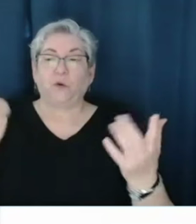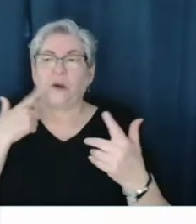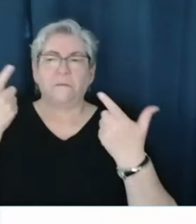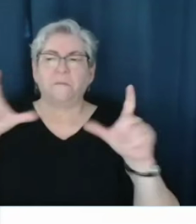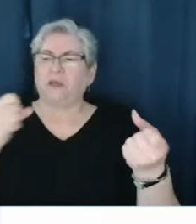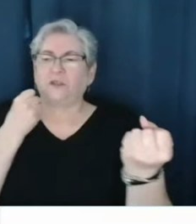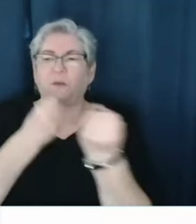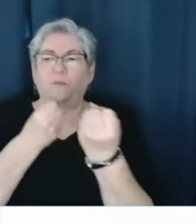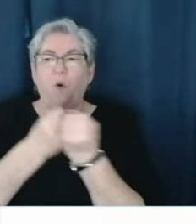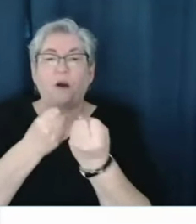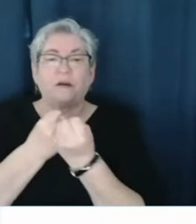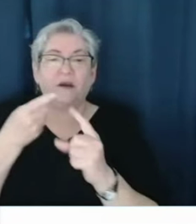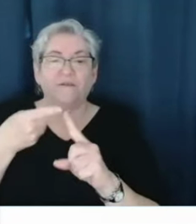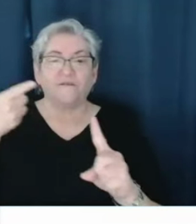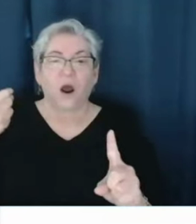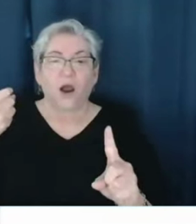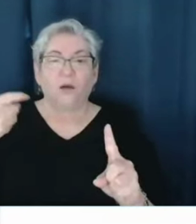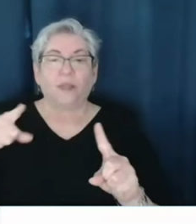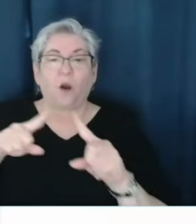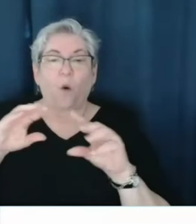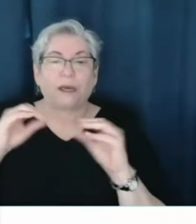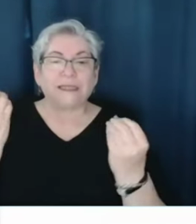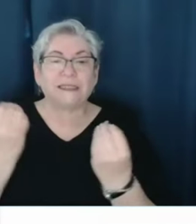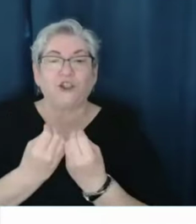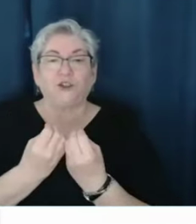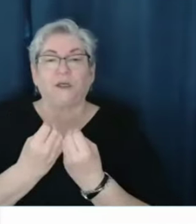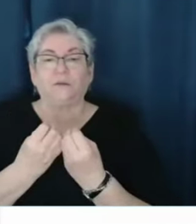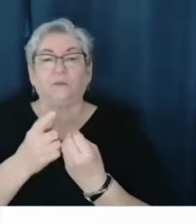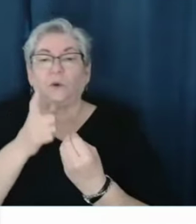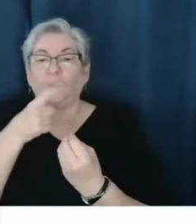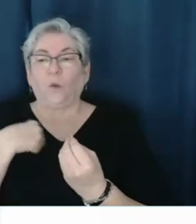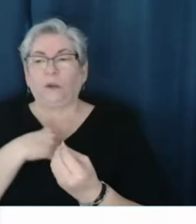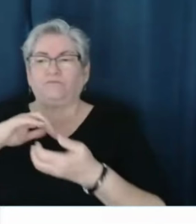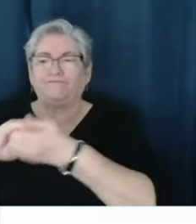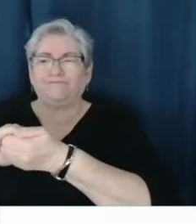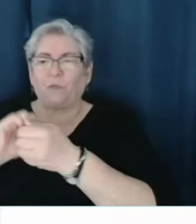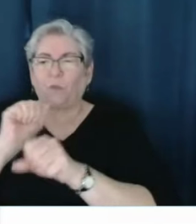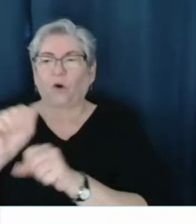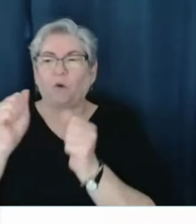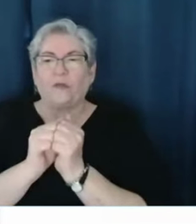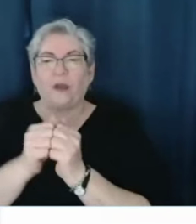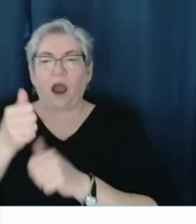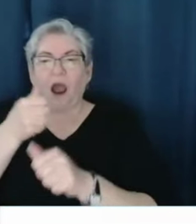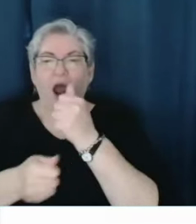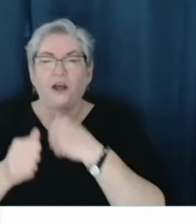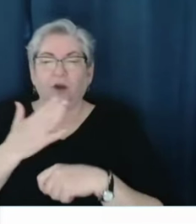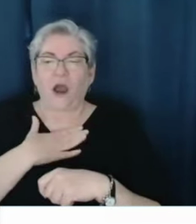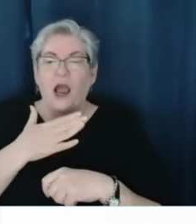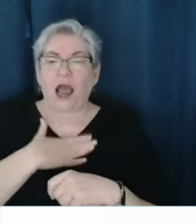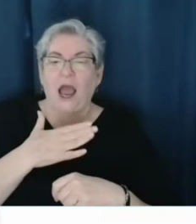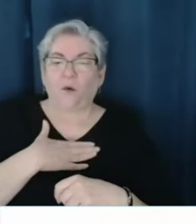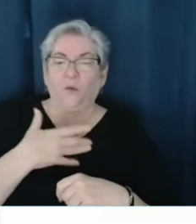support from the organizations who we work with under our RSA PTI